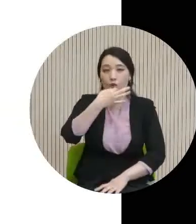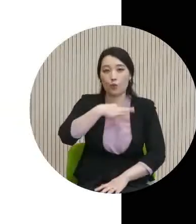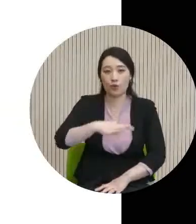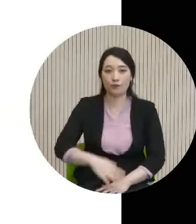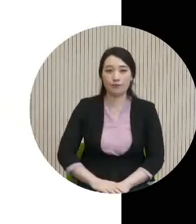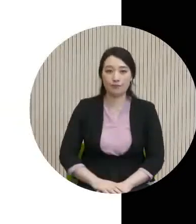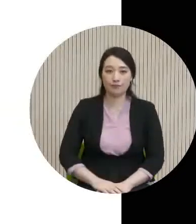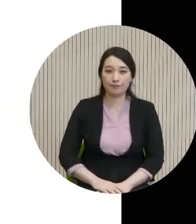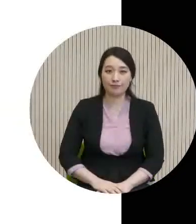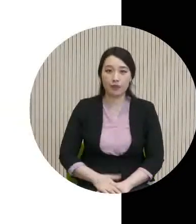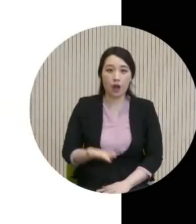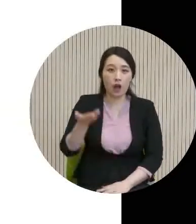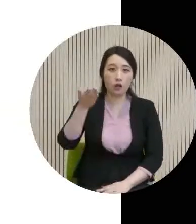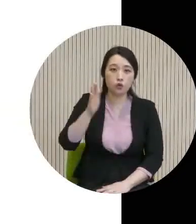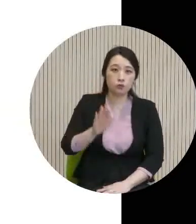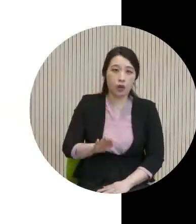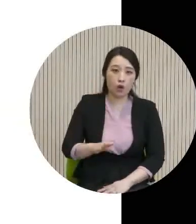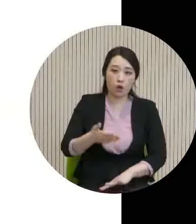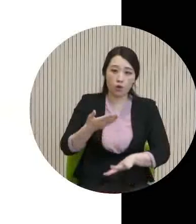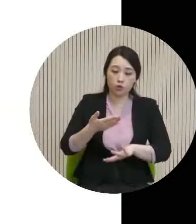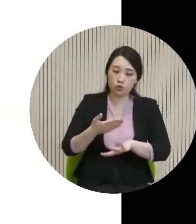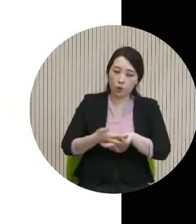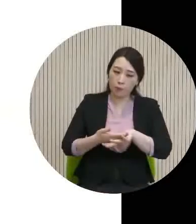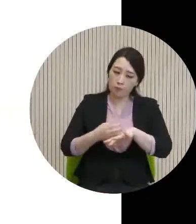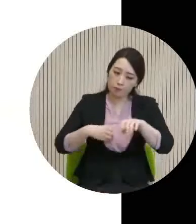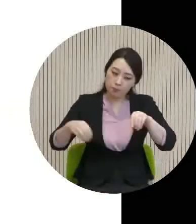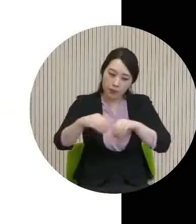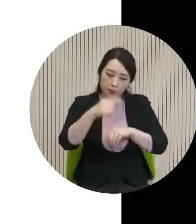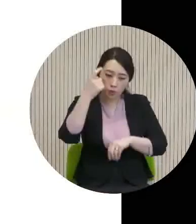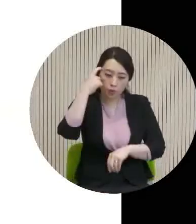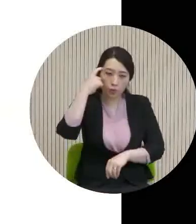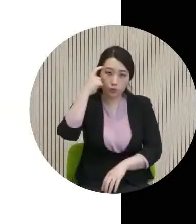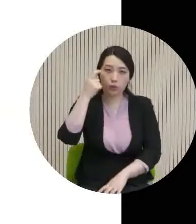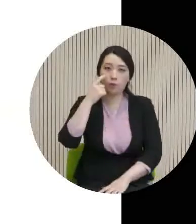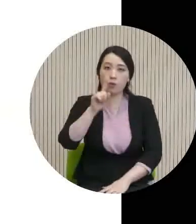to copyright law in relation to public interest.